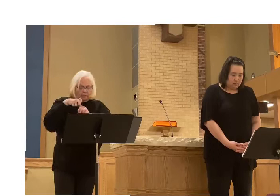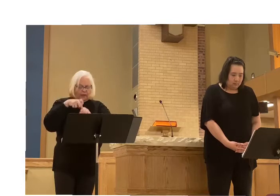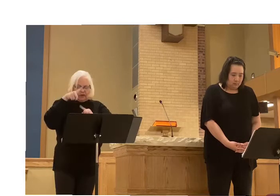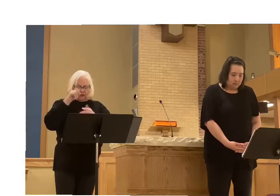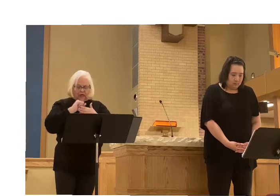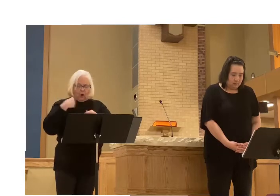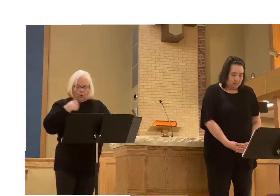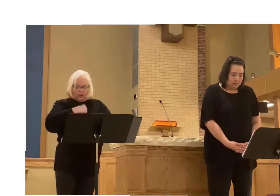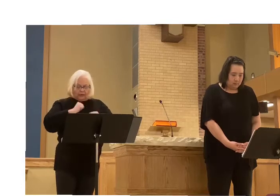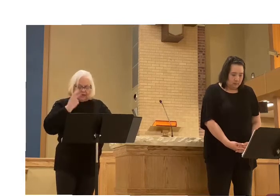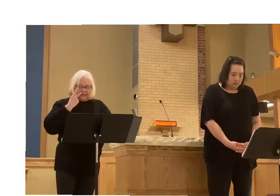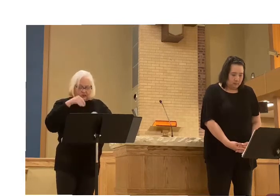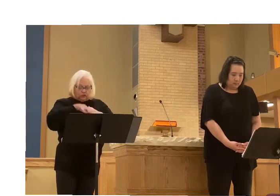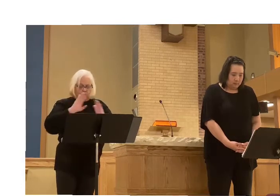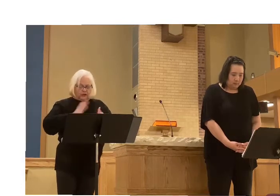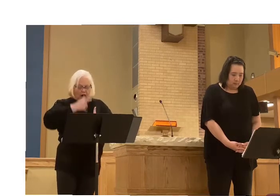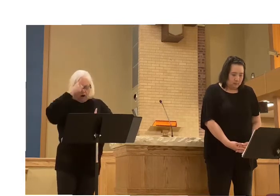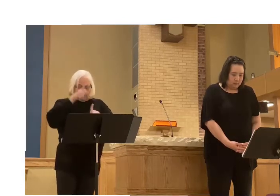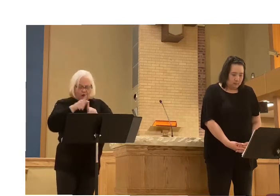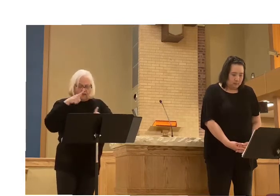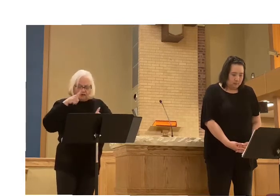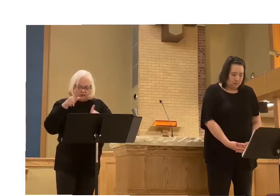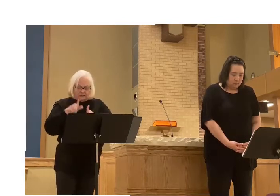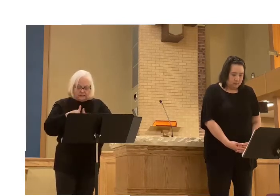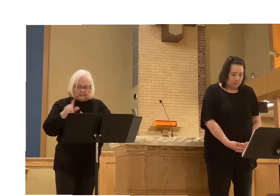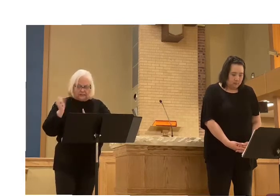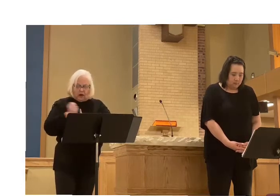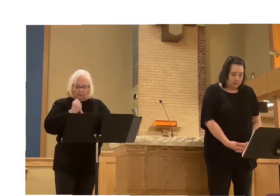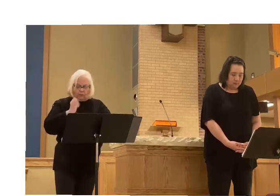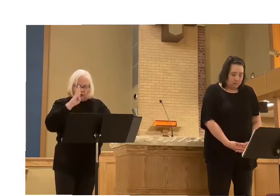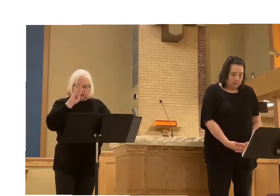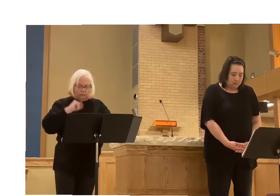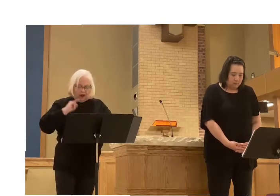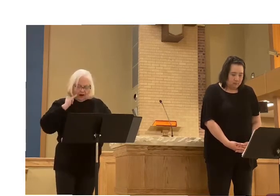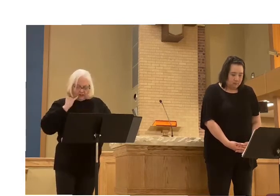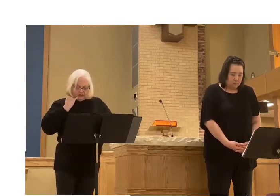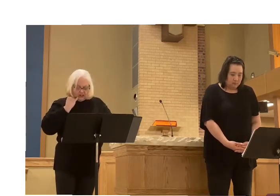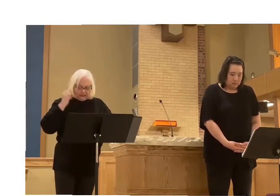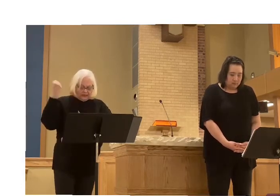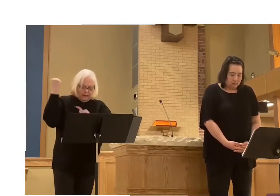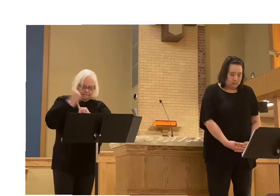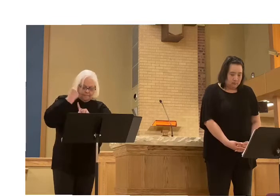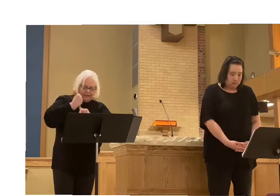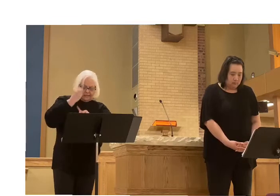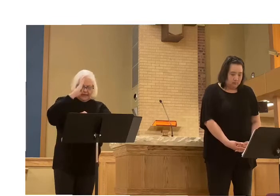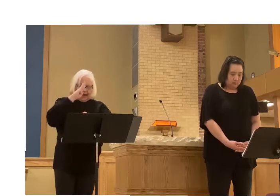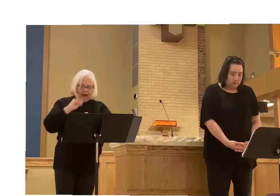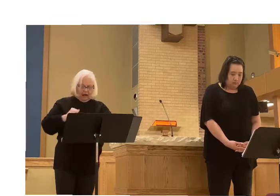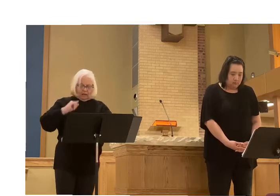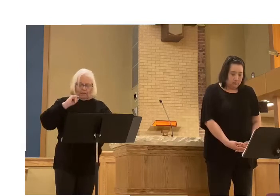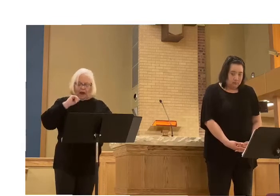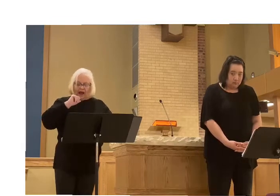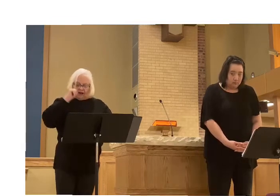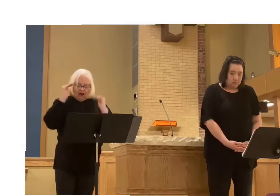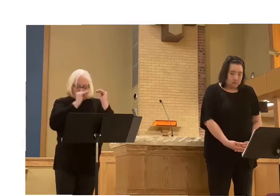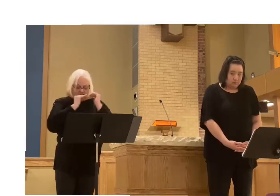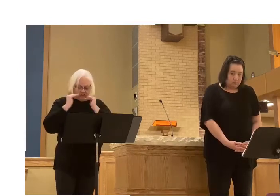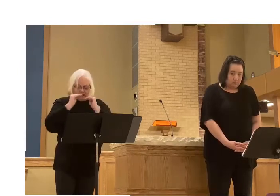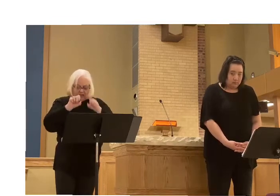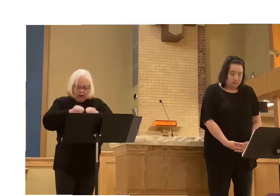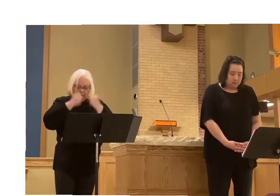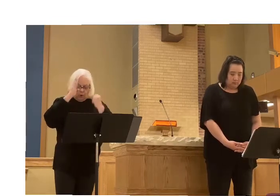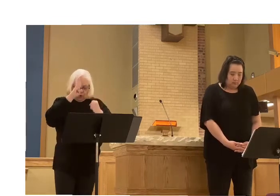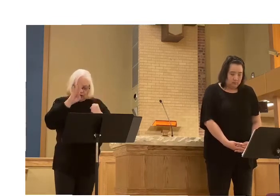brothers and sisters, bruised by our envy, beaten down by injustice, and broken by our greed and